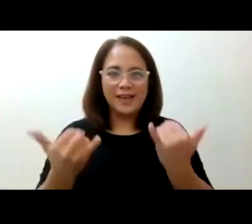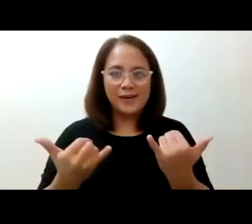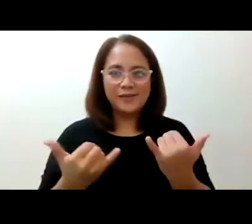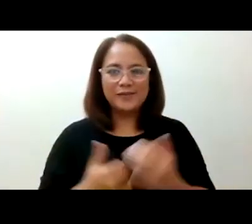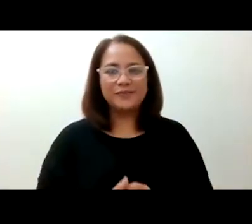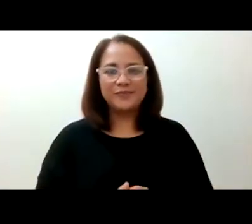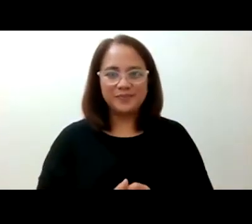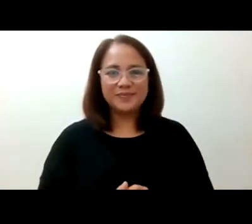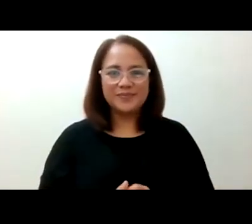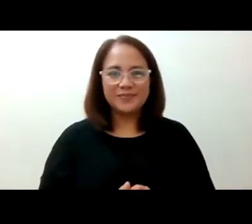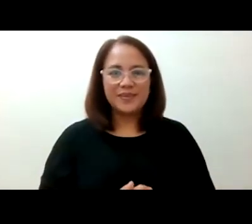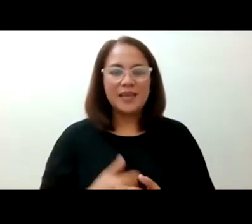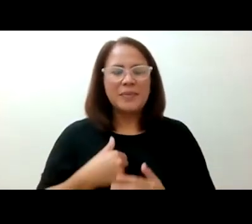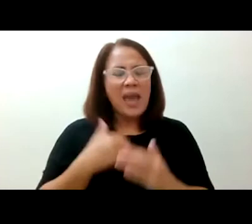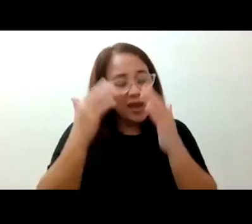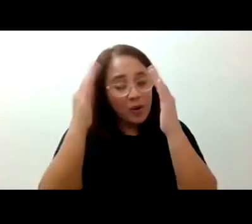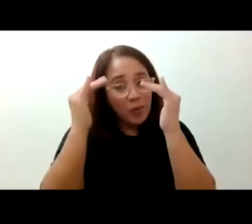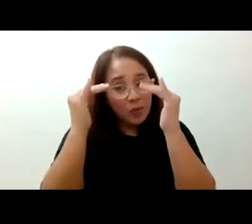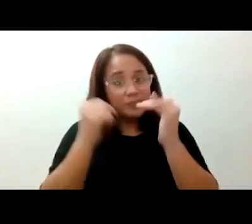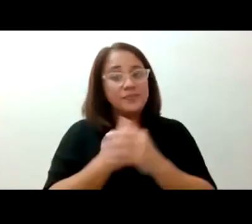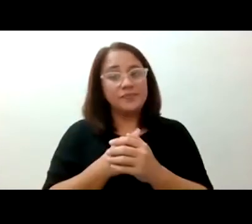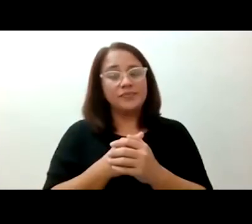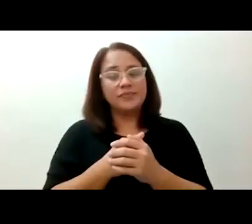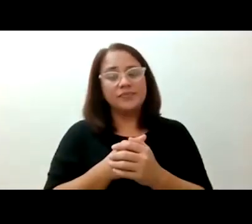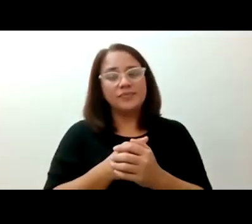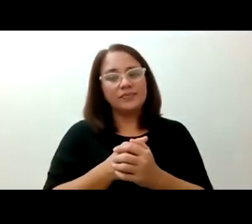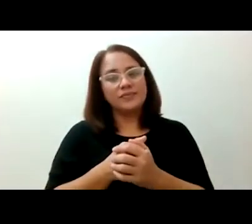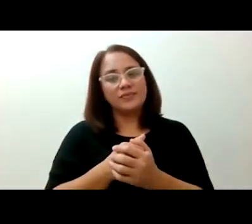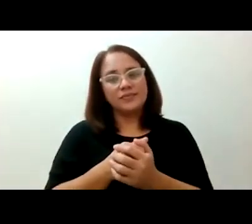So I hope that you